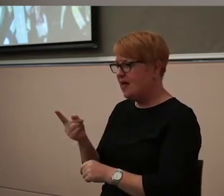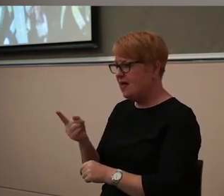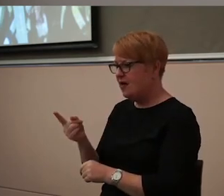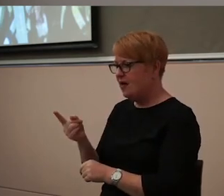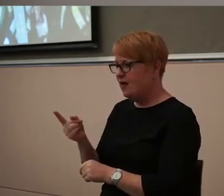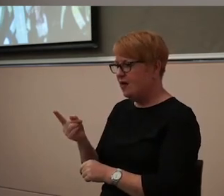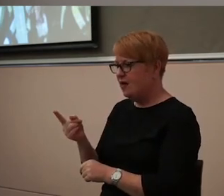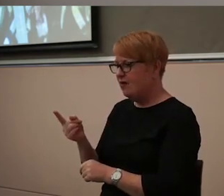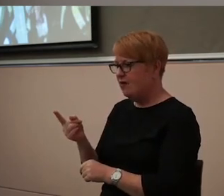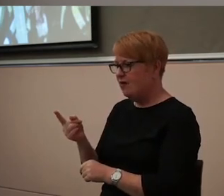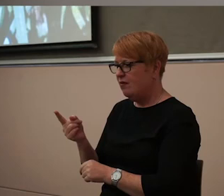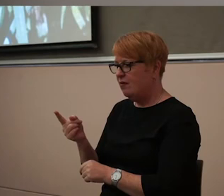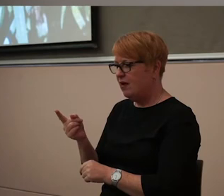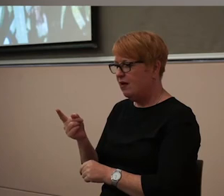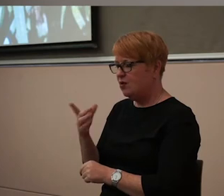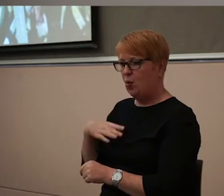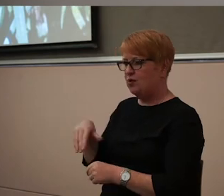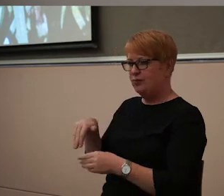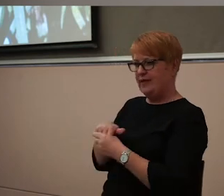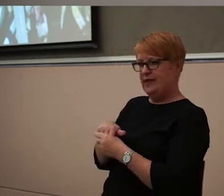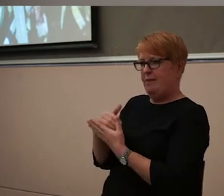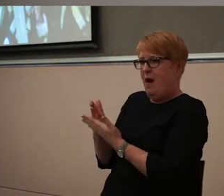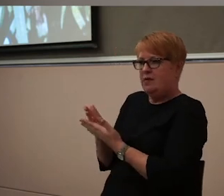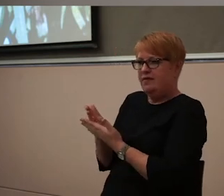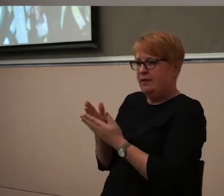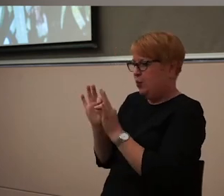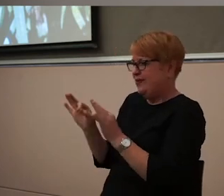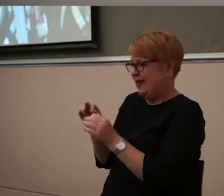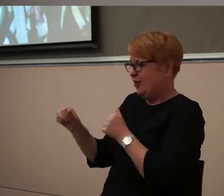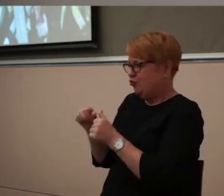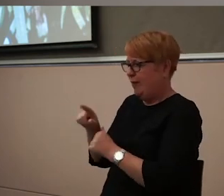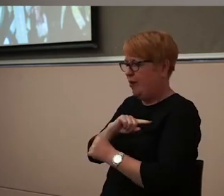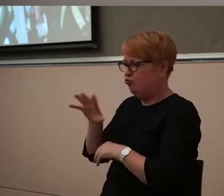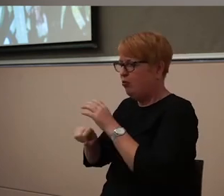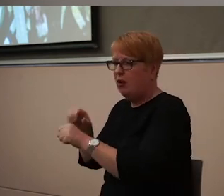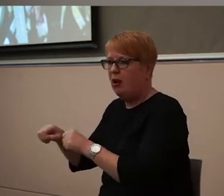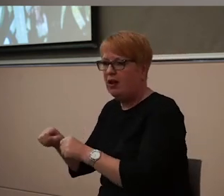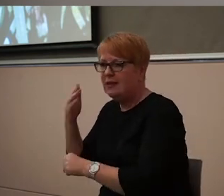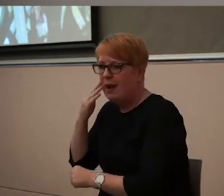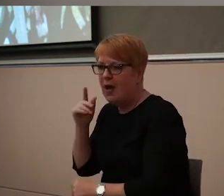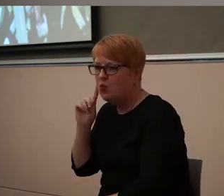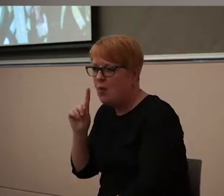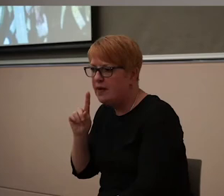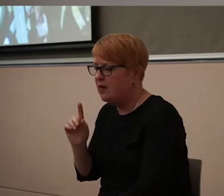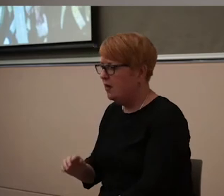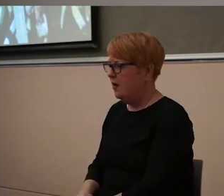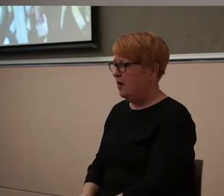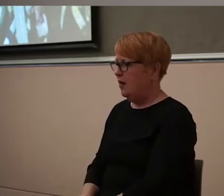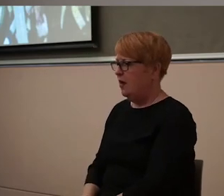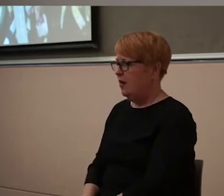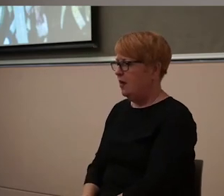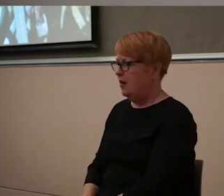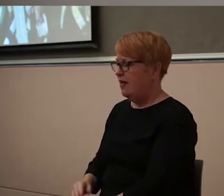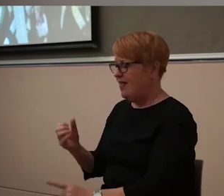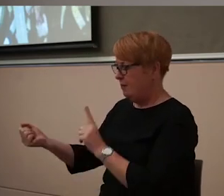It's like, it's horrible saying groups, and then also at the same time, I don't want to say their names because, you know, I don't want to give, you know, it's consent